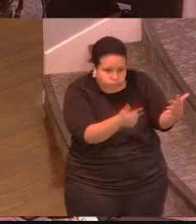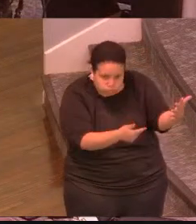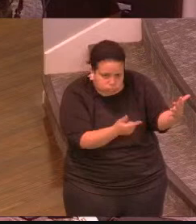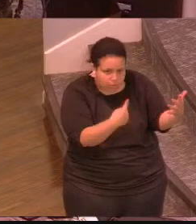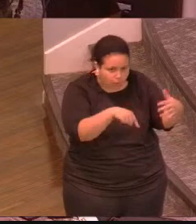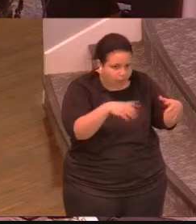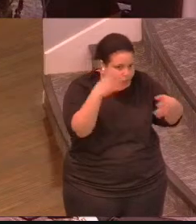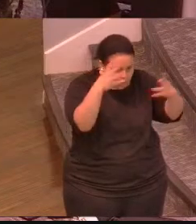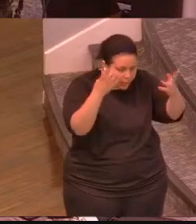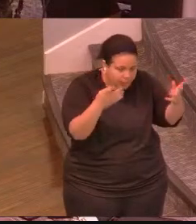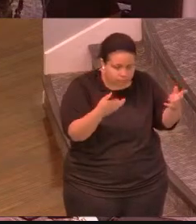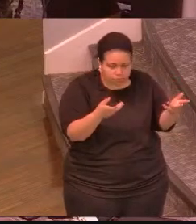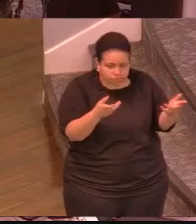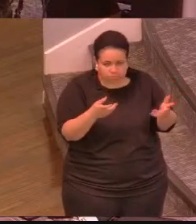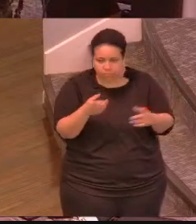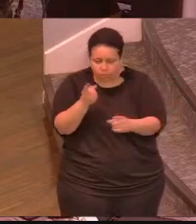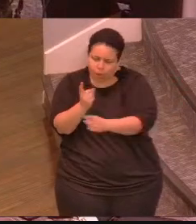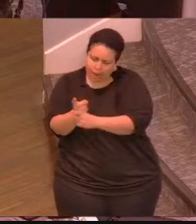correct.